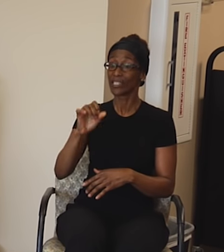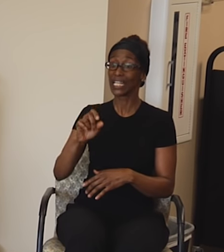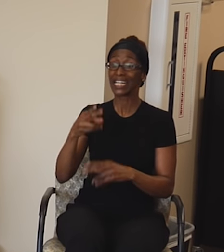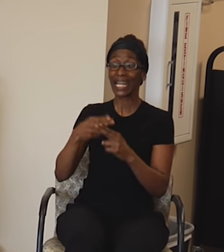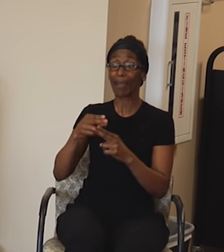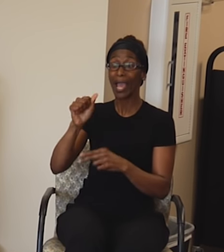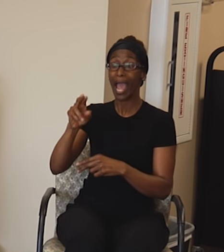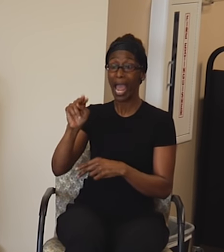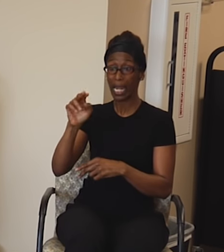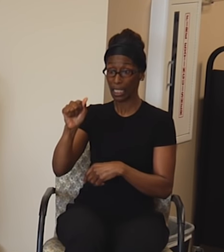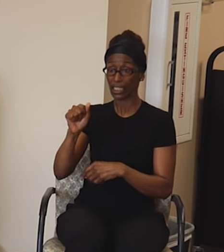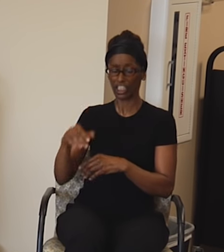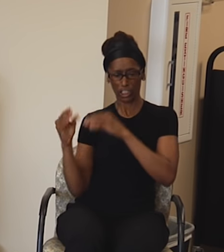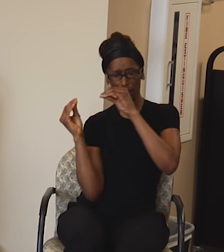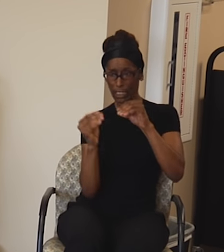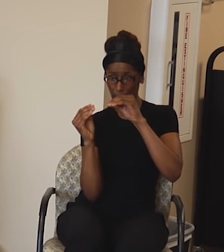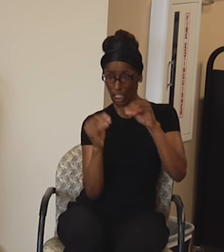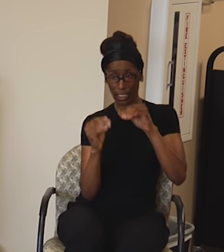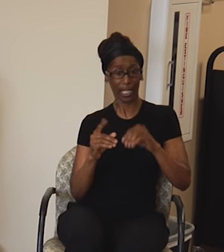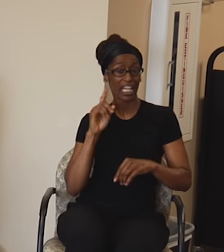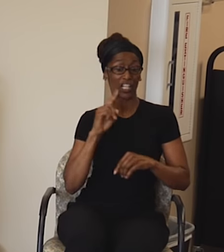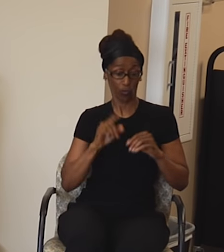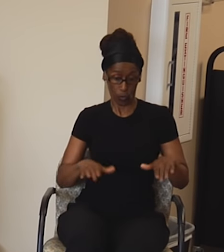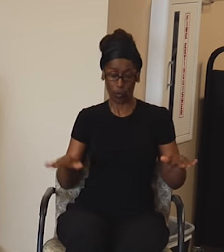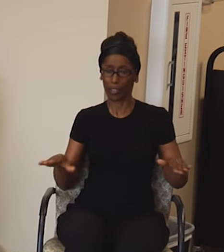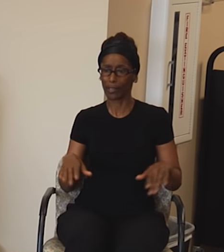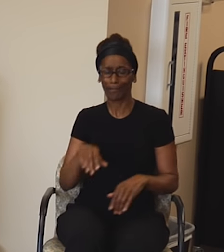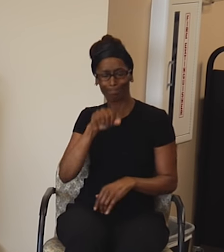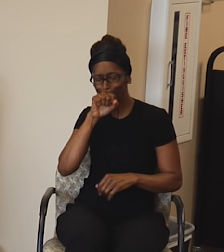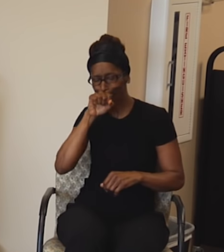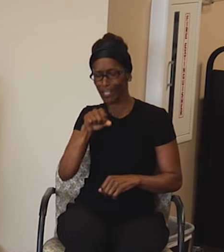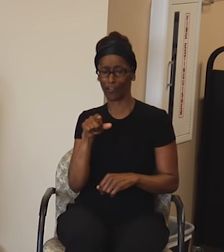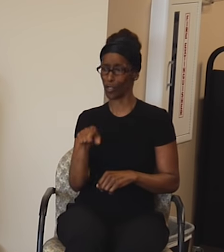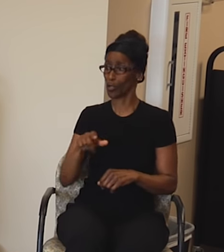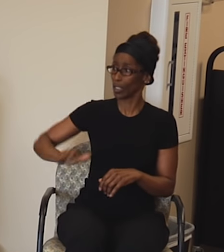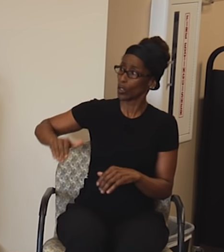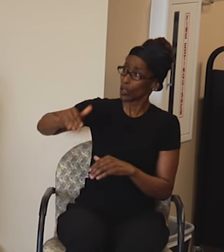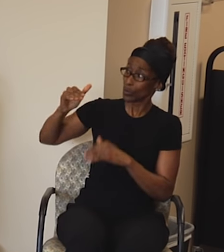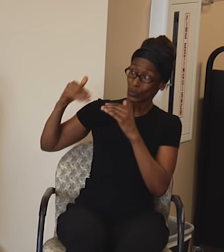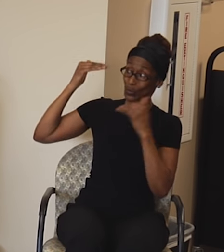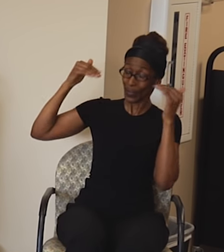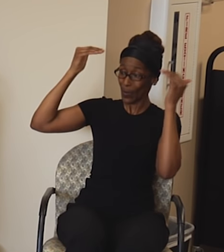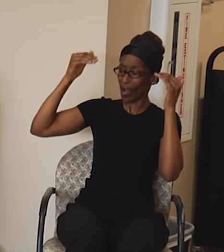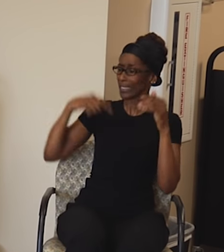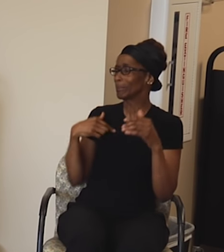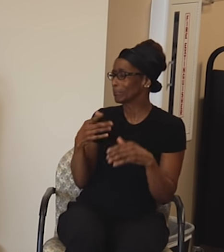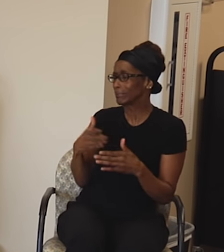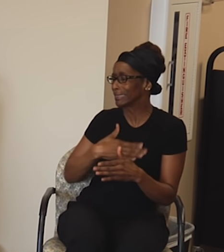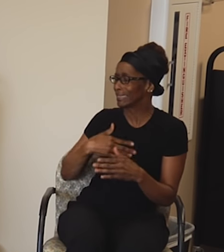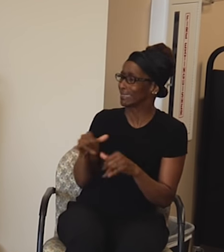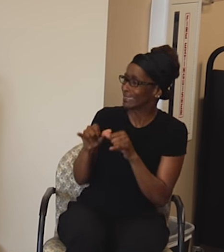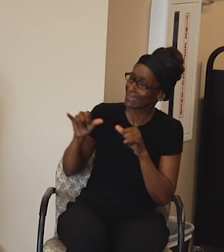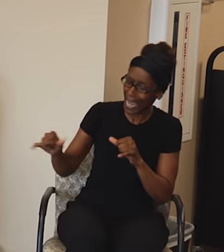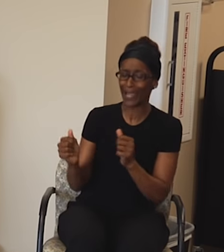Anna and she taught the deaf. And they loved her so much in the orphanage that even when she was a grown woman they didn't want her to let her go. They said we want you to stay here